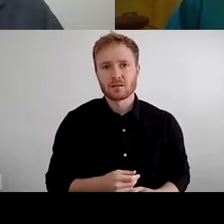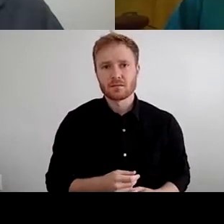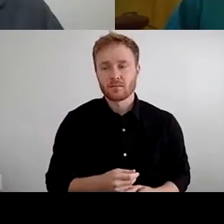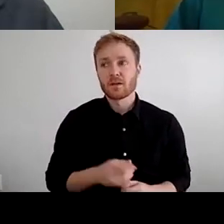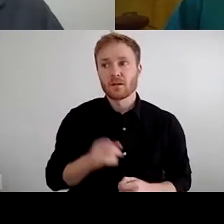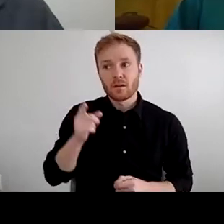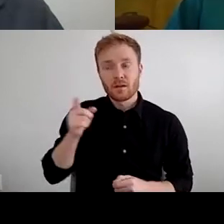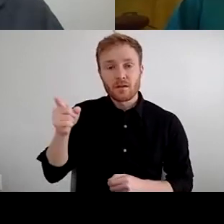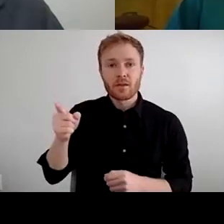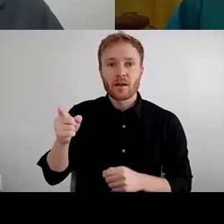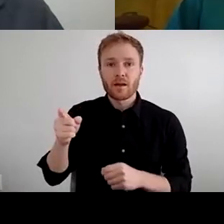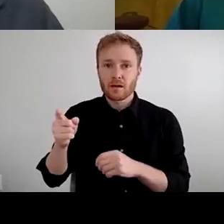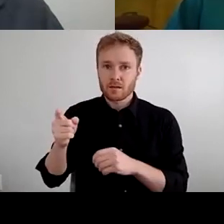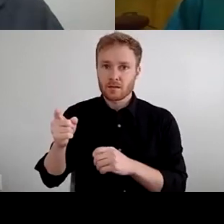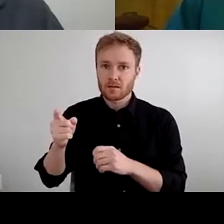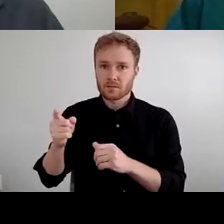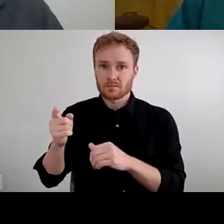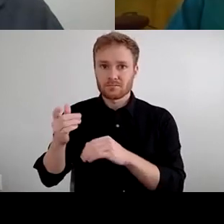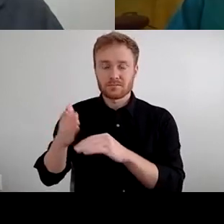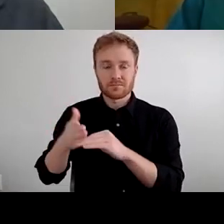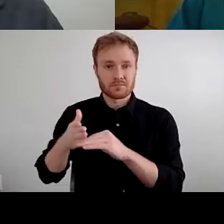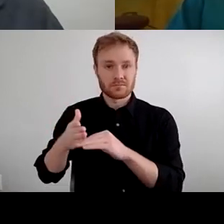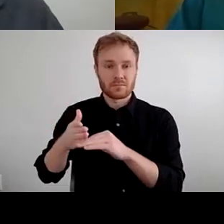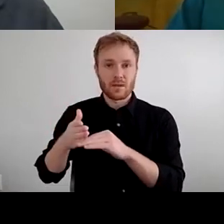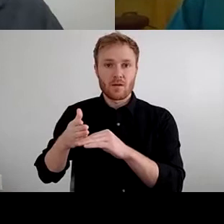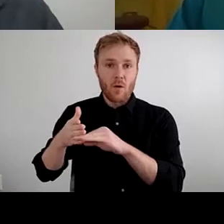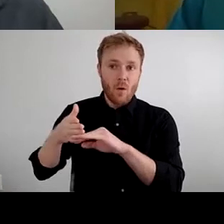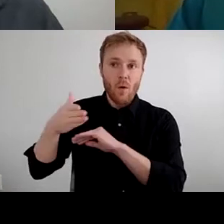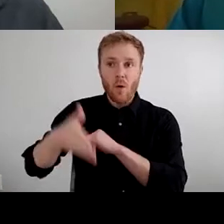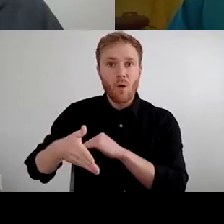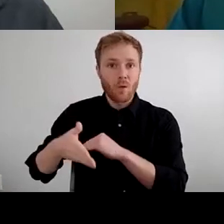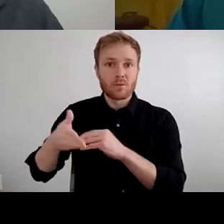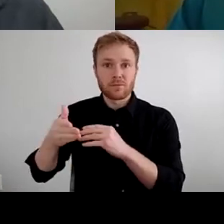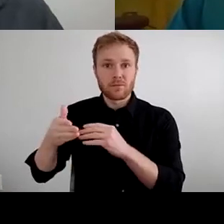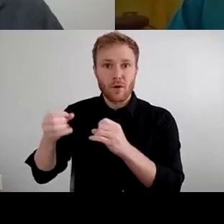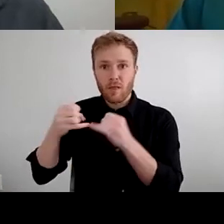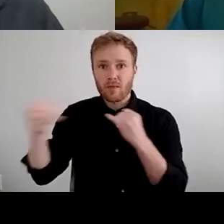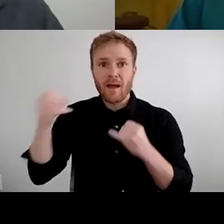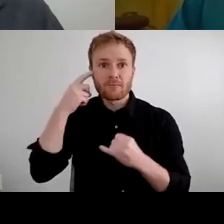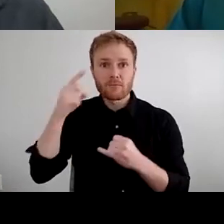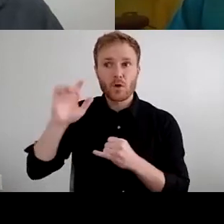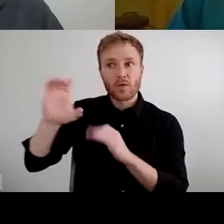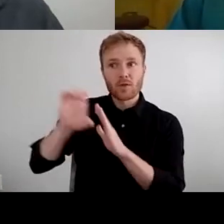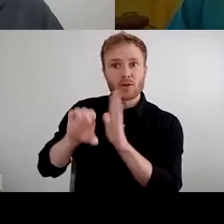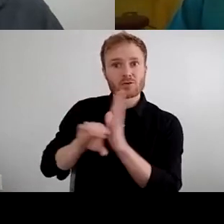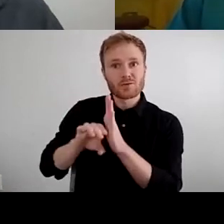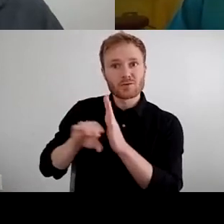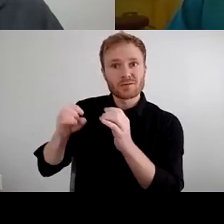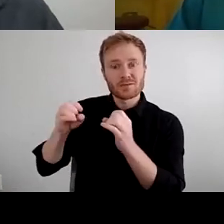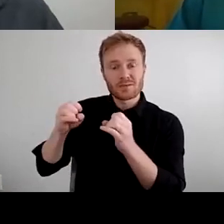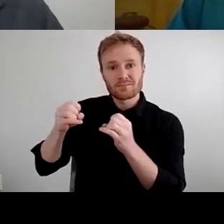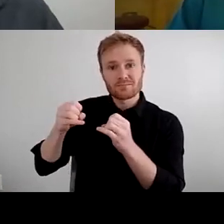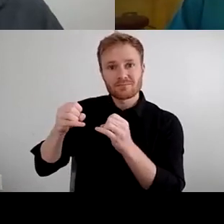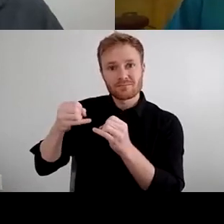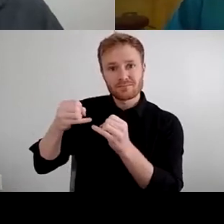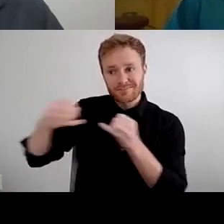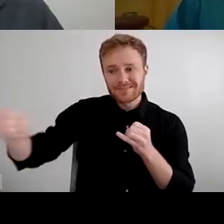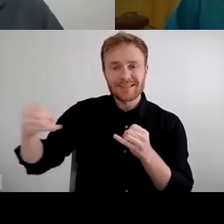their constitutional boundaries. They are also citizens of the United States. All companies are